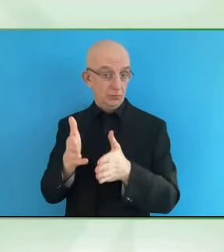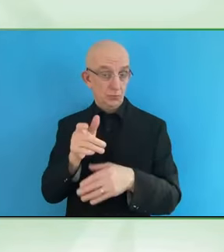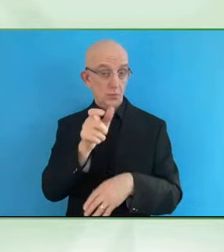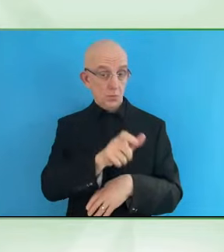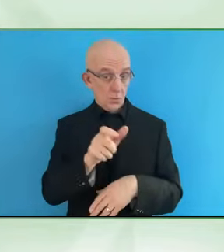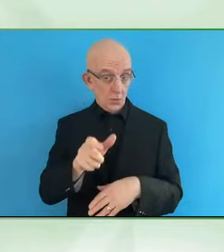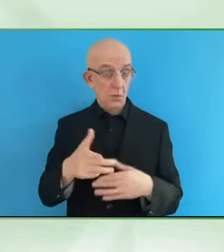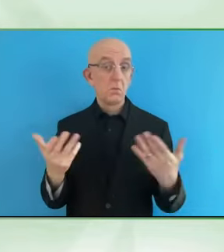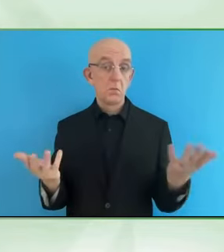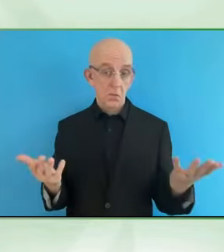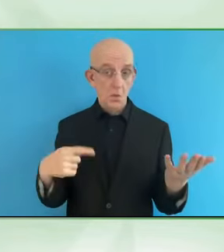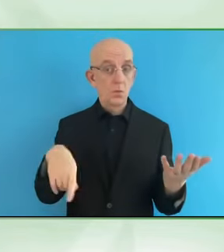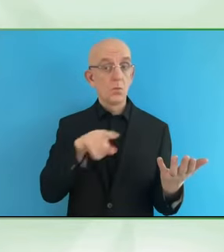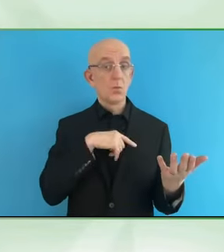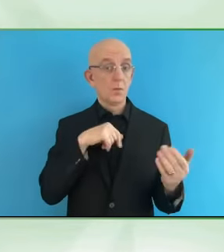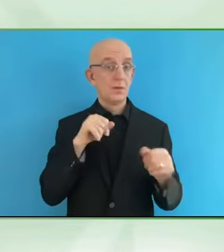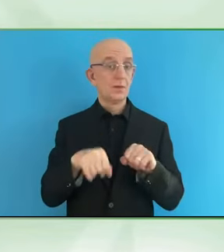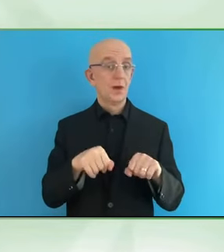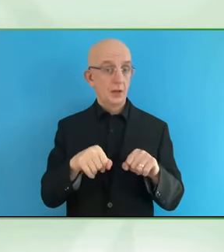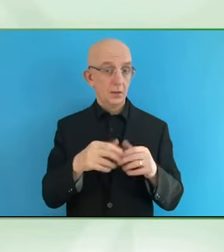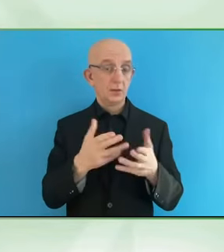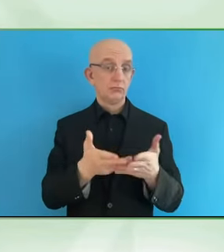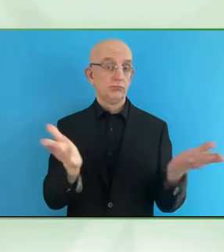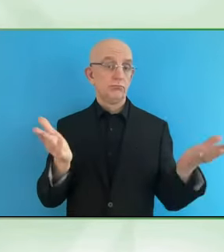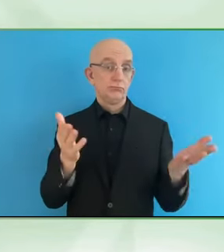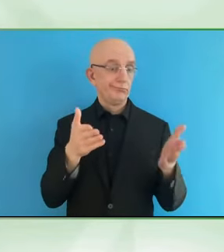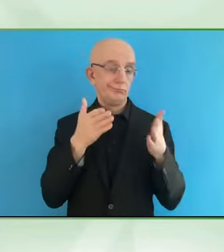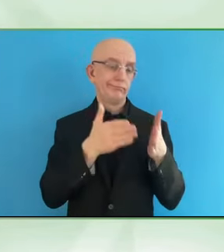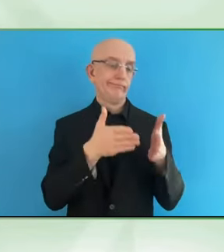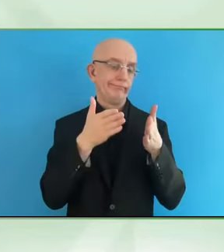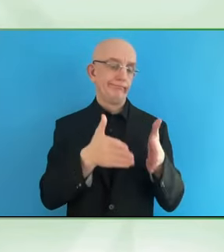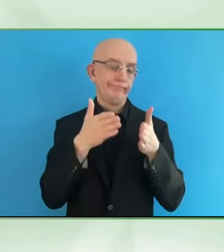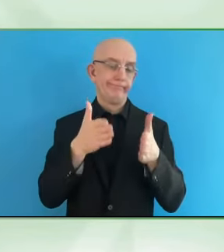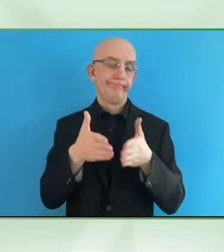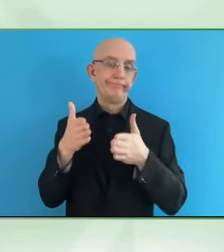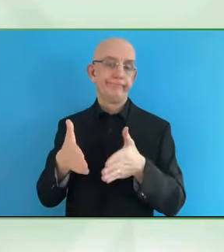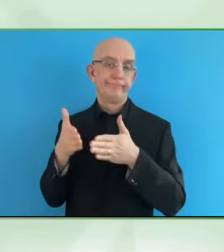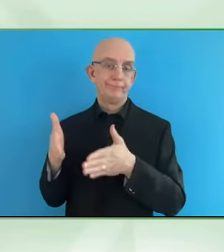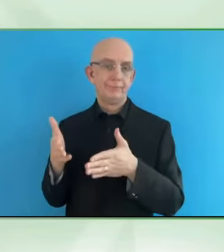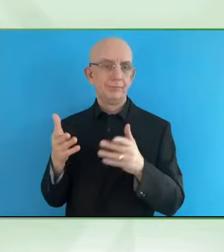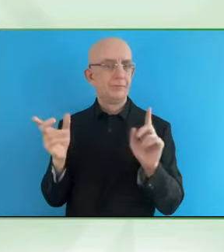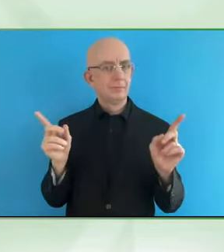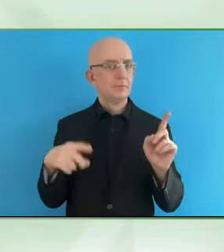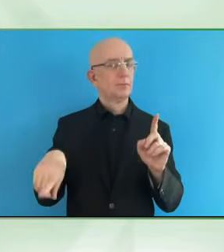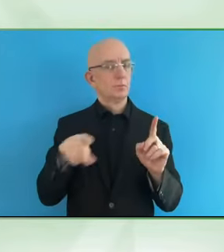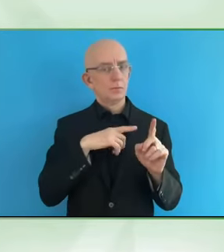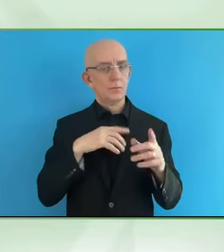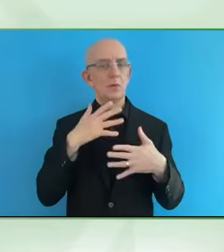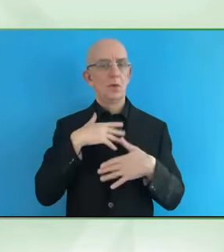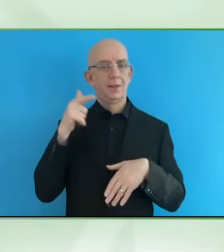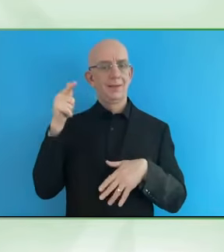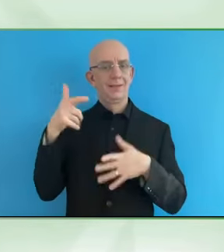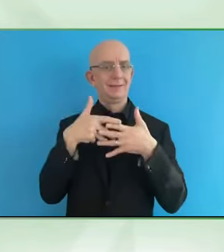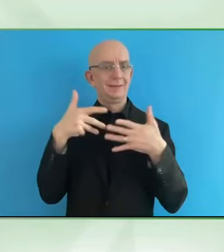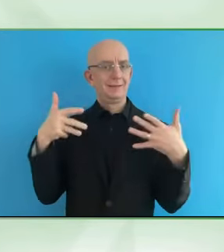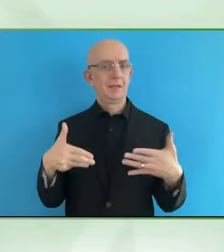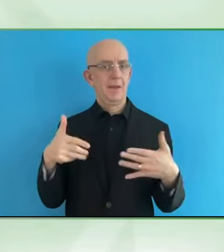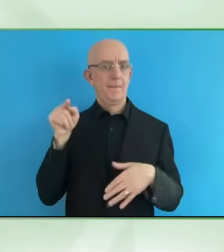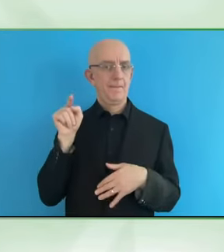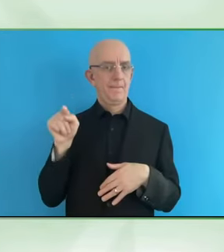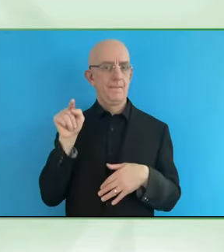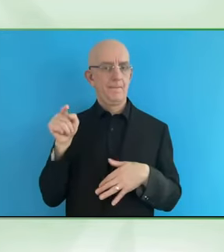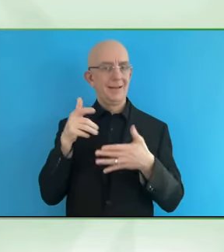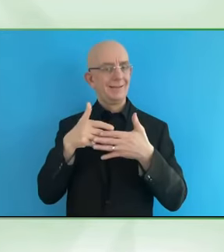systemic change, look at where the system needs to change for the sake of being able to include everybody.